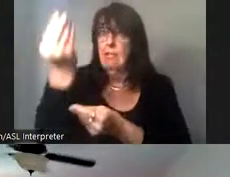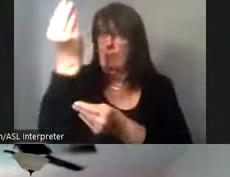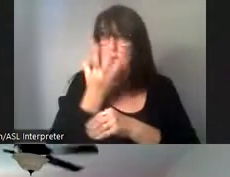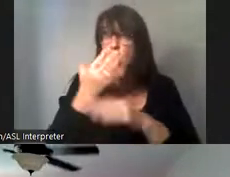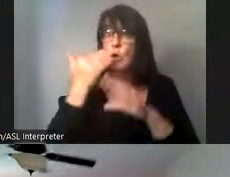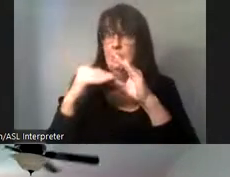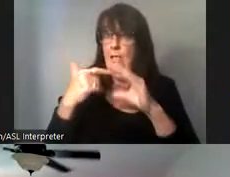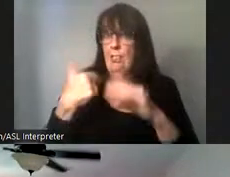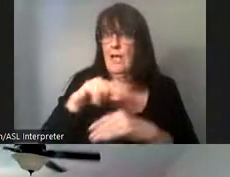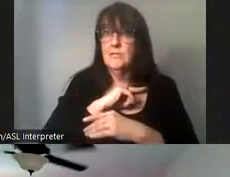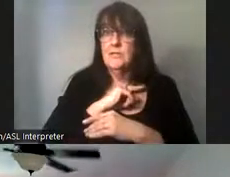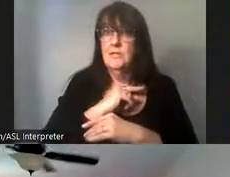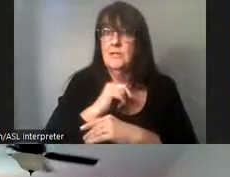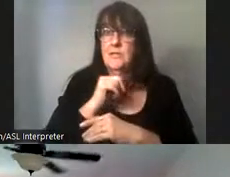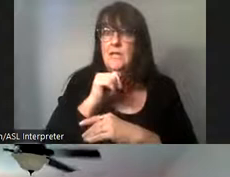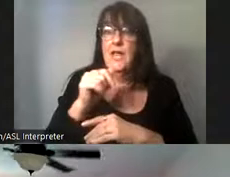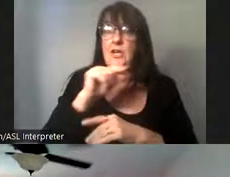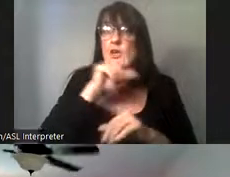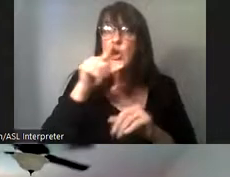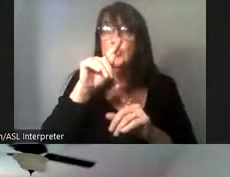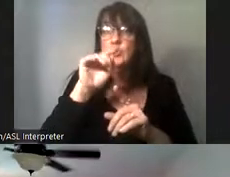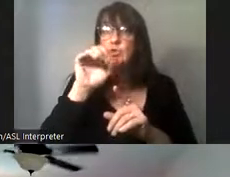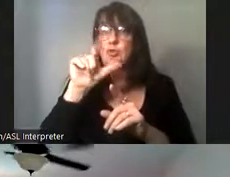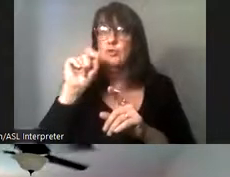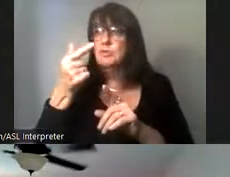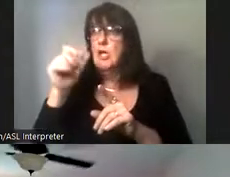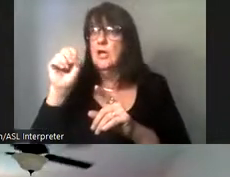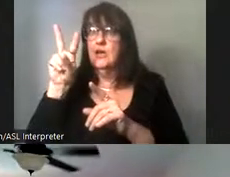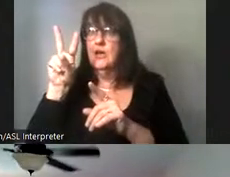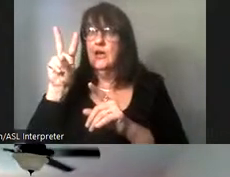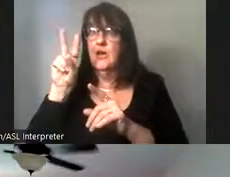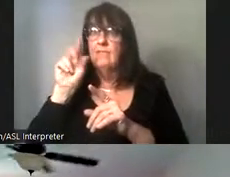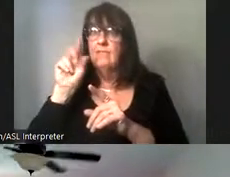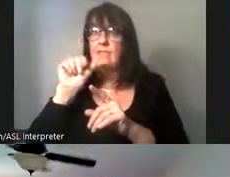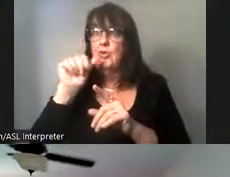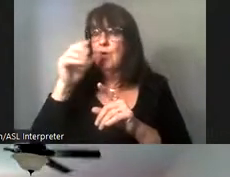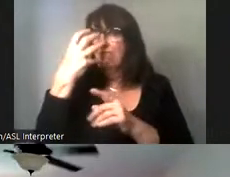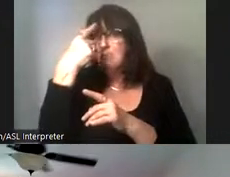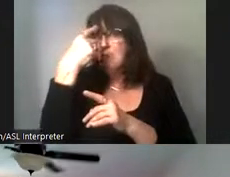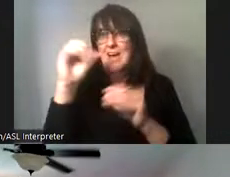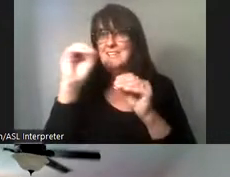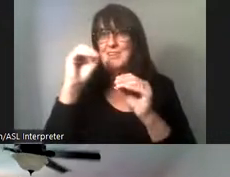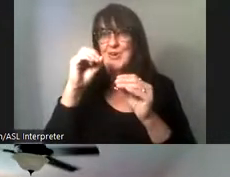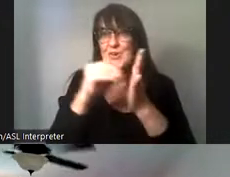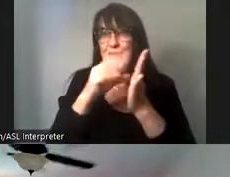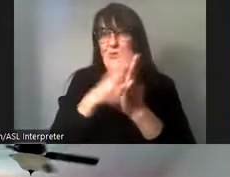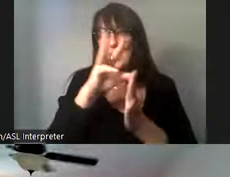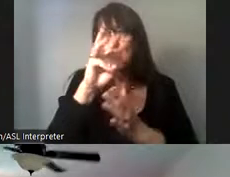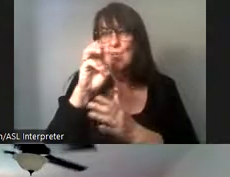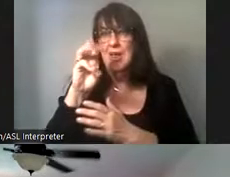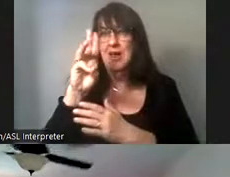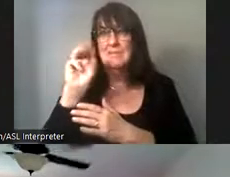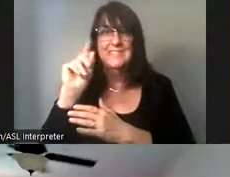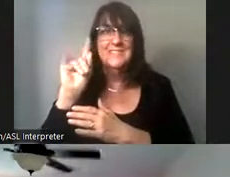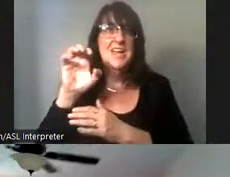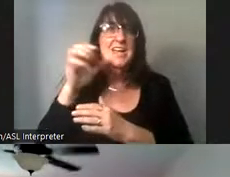there. Also, if you're at sftool.gov, at the bottom right-hand side, there's an email, so you don't need to memorize anything. And thank you. And the word